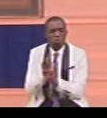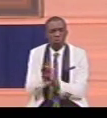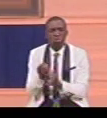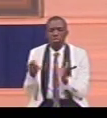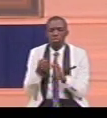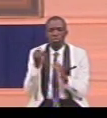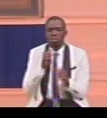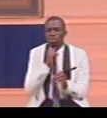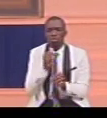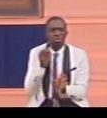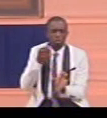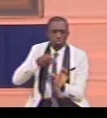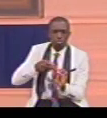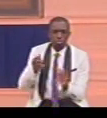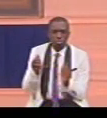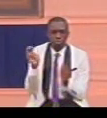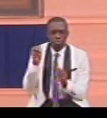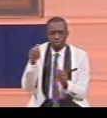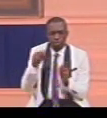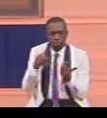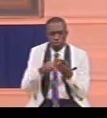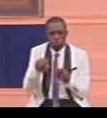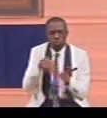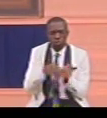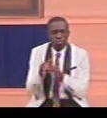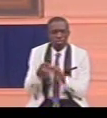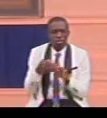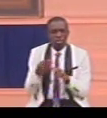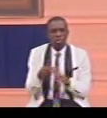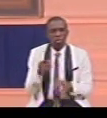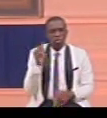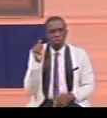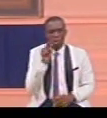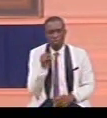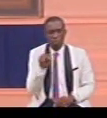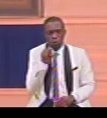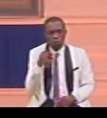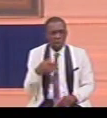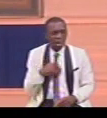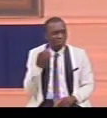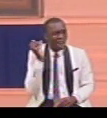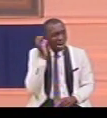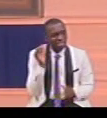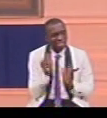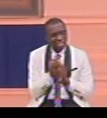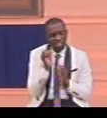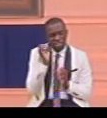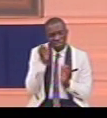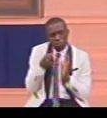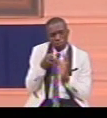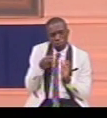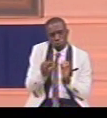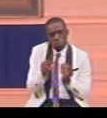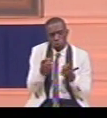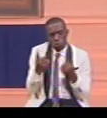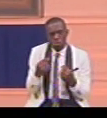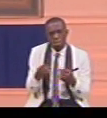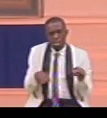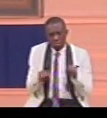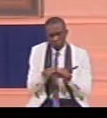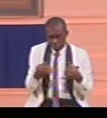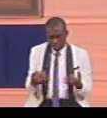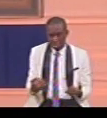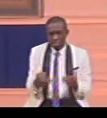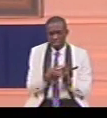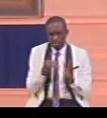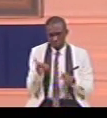unto you it says whereof he have heard that you shall come and even now already is CH in the world